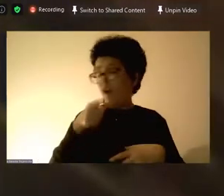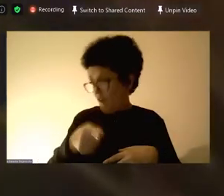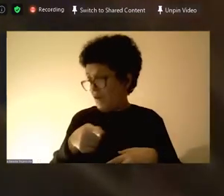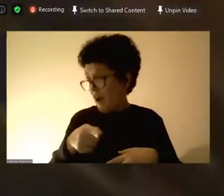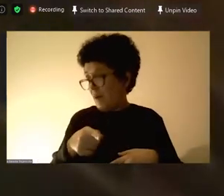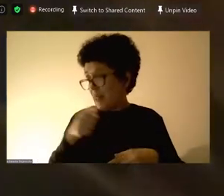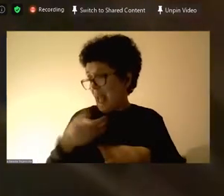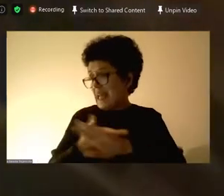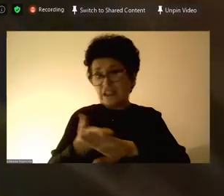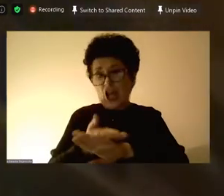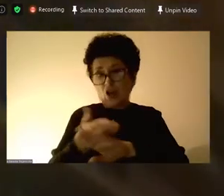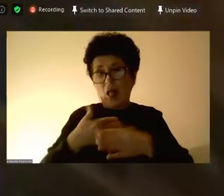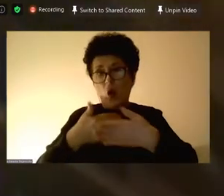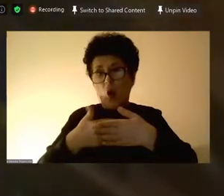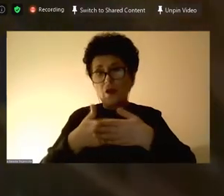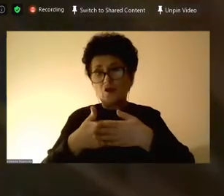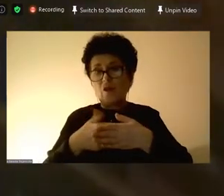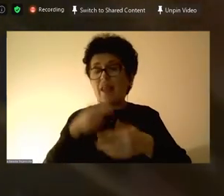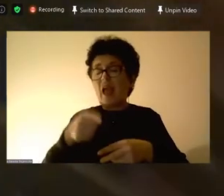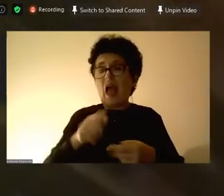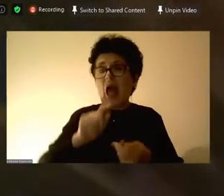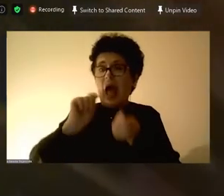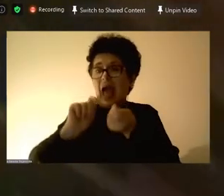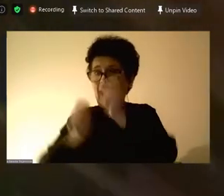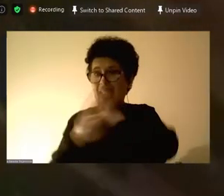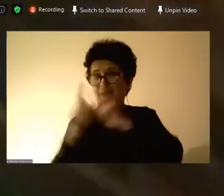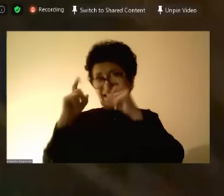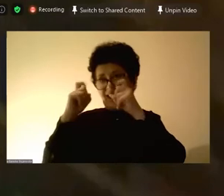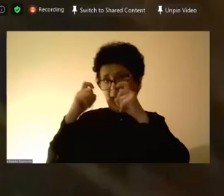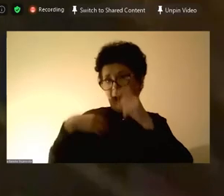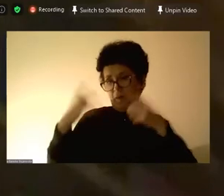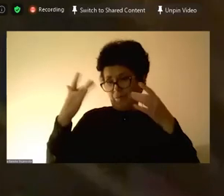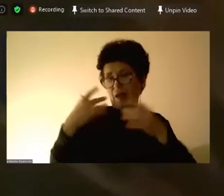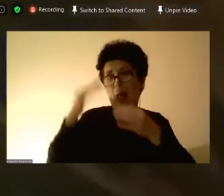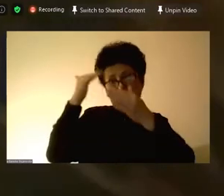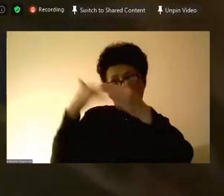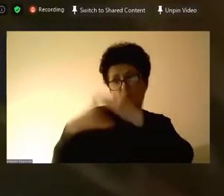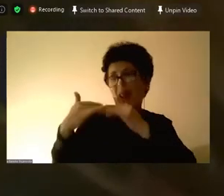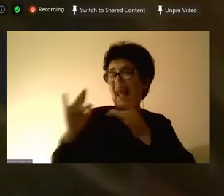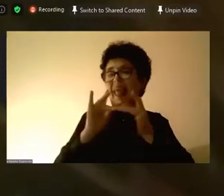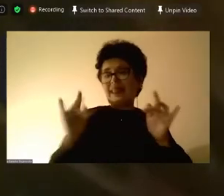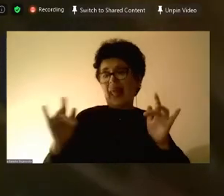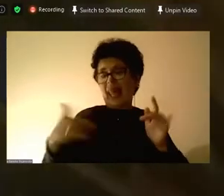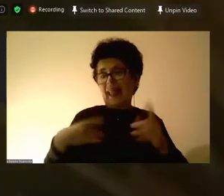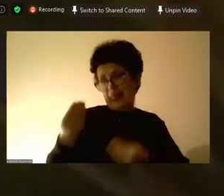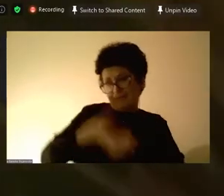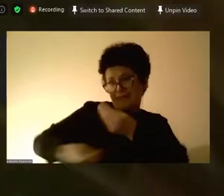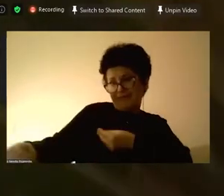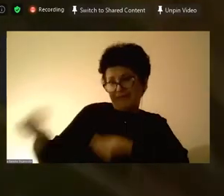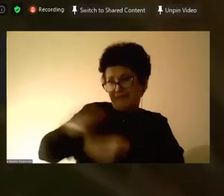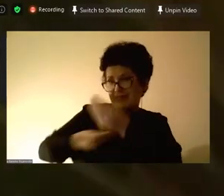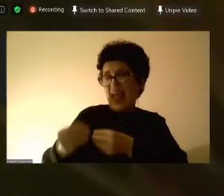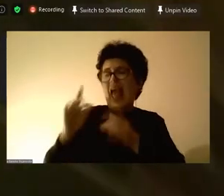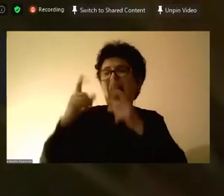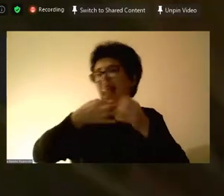is exchanging images and talks on the internet, digital information about sexuality, your